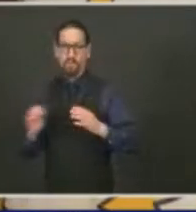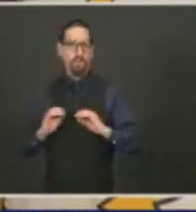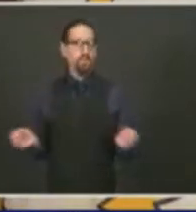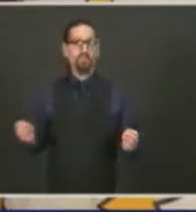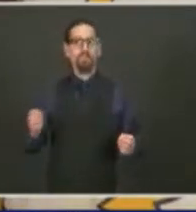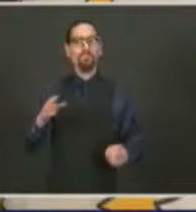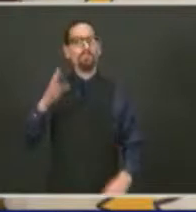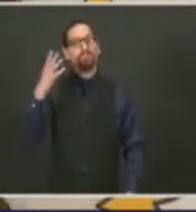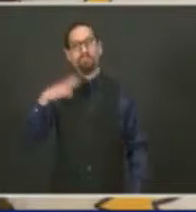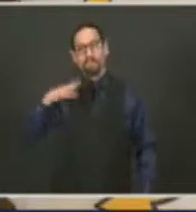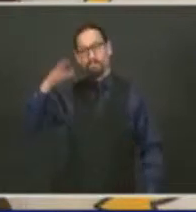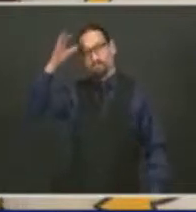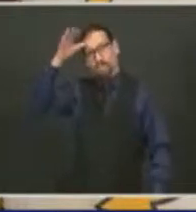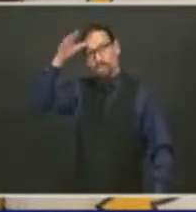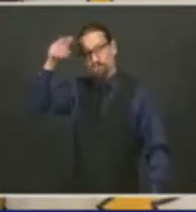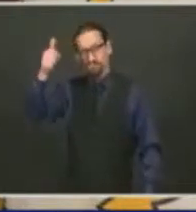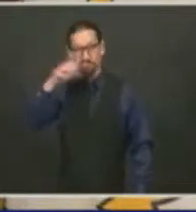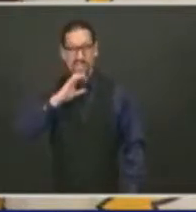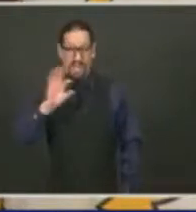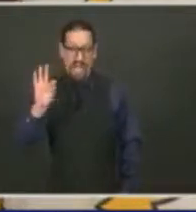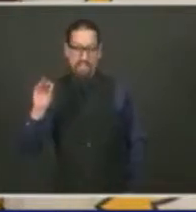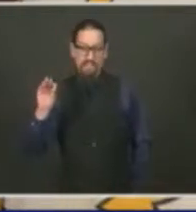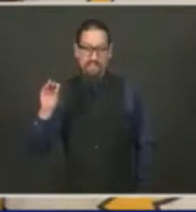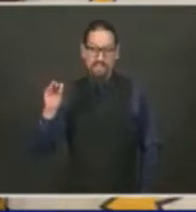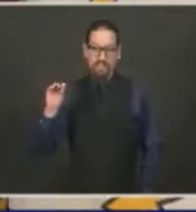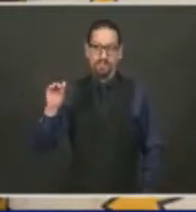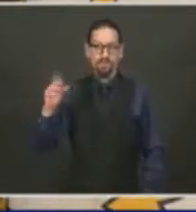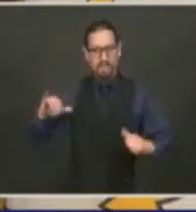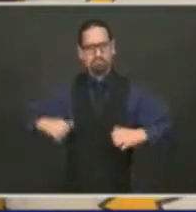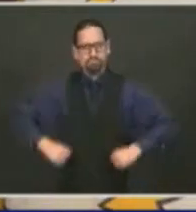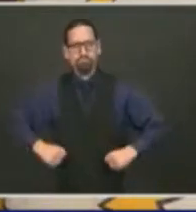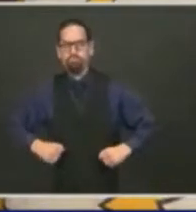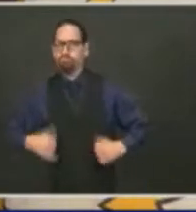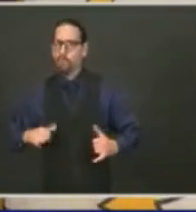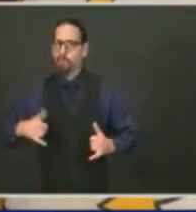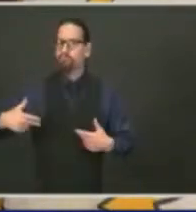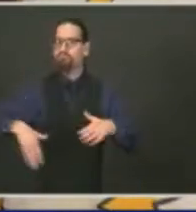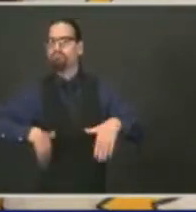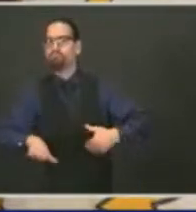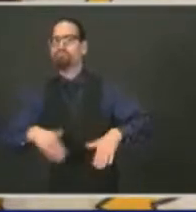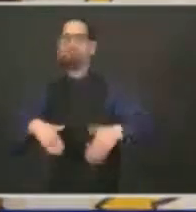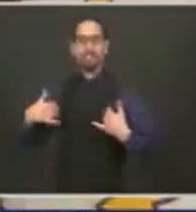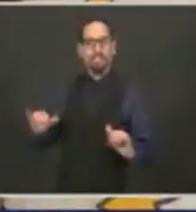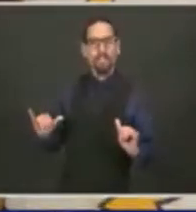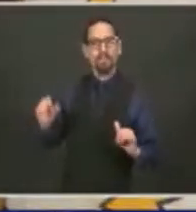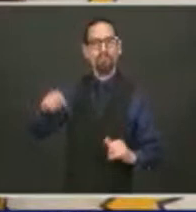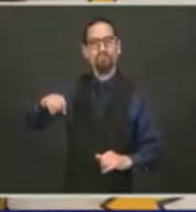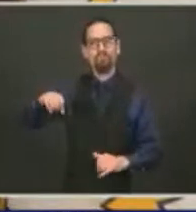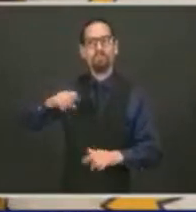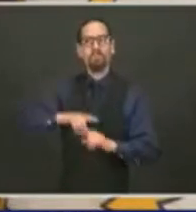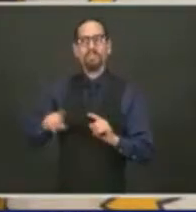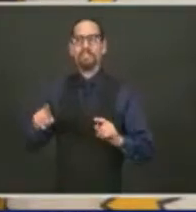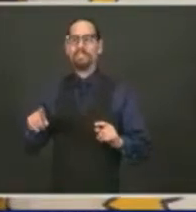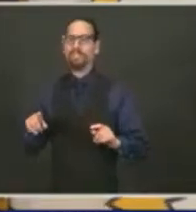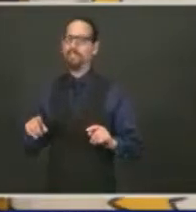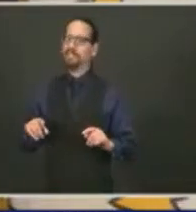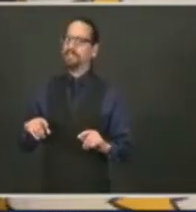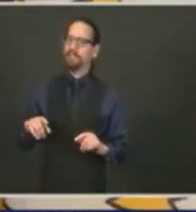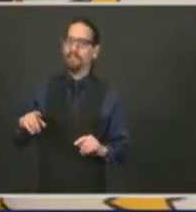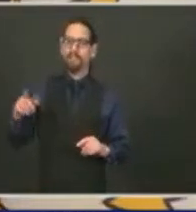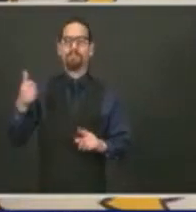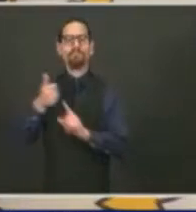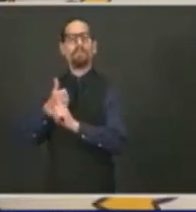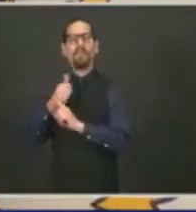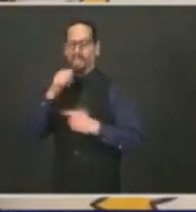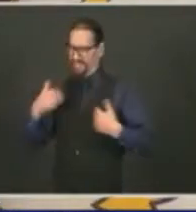God bless him. He's still doing good. He's walking and talking, having a good time. Don't get me wrong, he doesn't buy green bananas, but he's happy and doing good. My mom, she's 85,